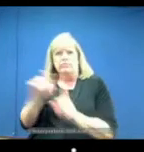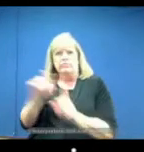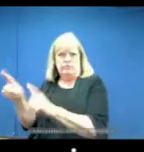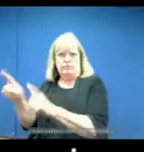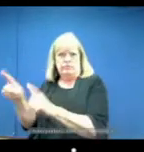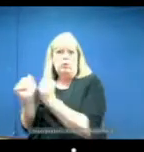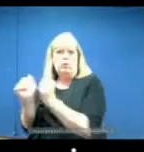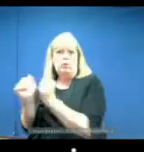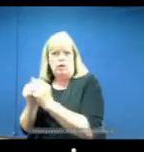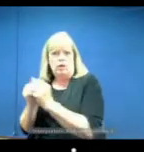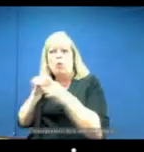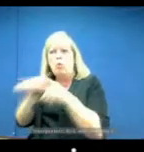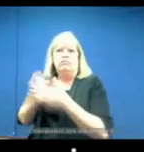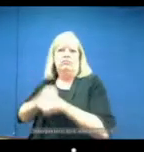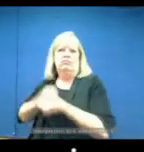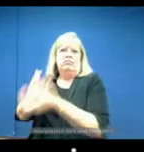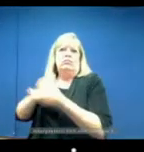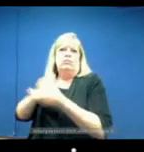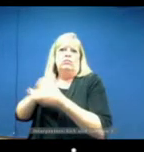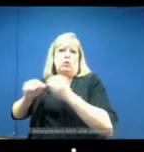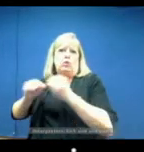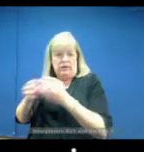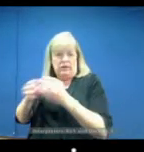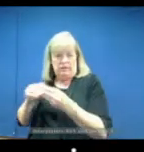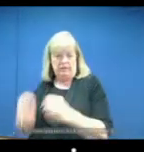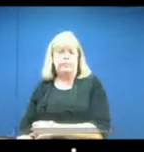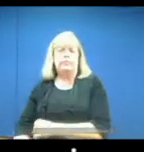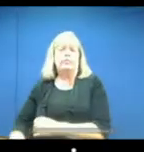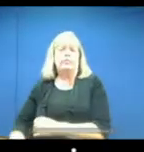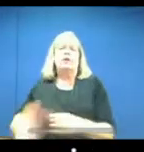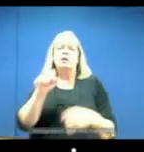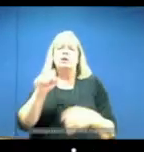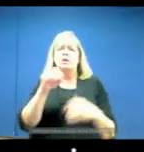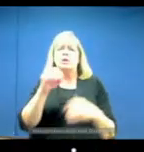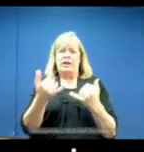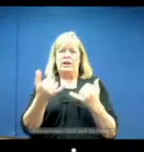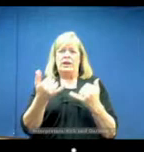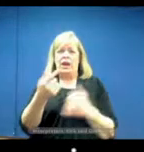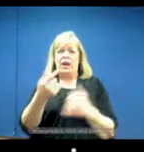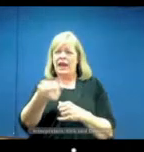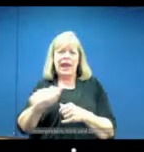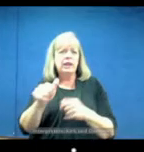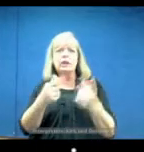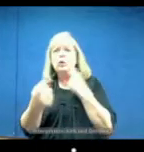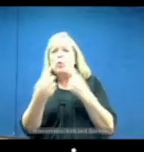All right, so does anyone have any questions or comments or thoughts in regards to preparation?